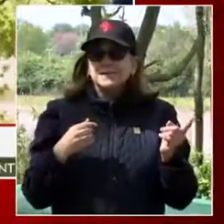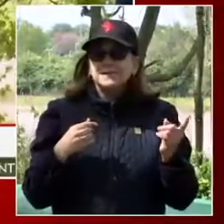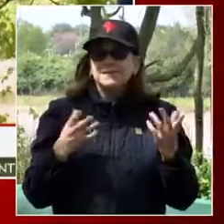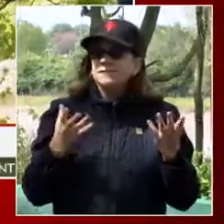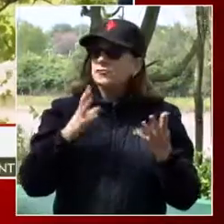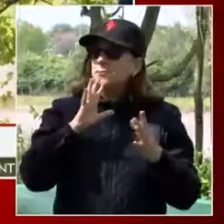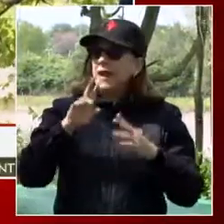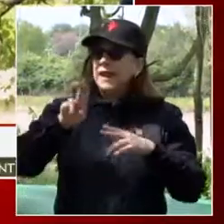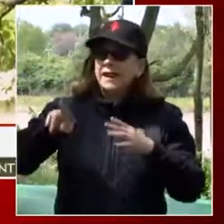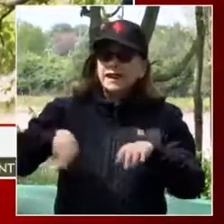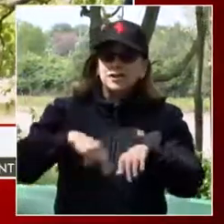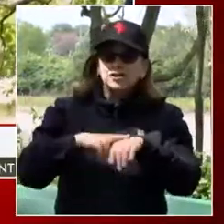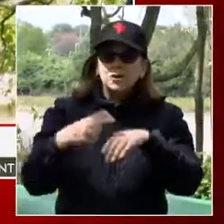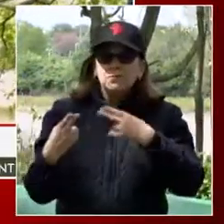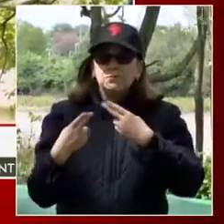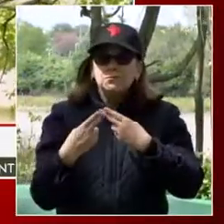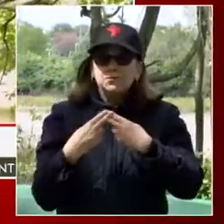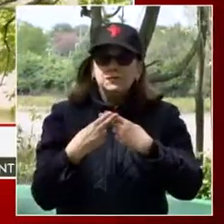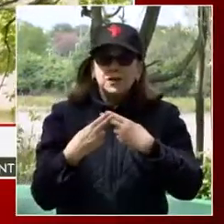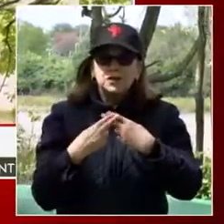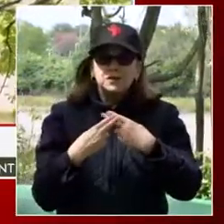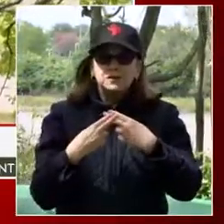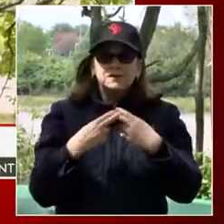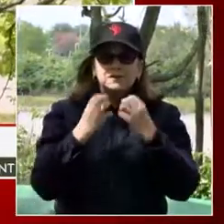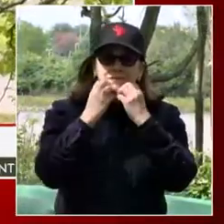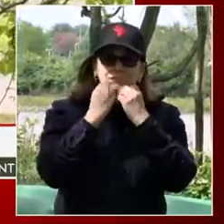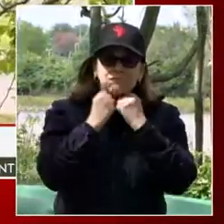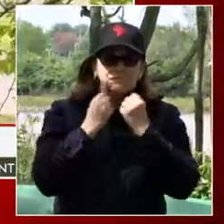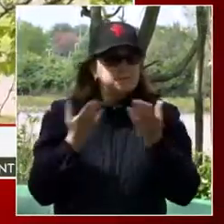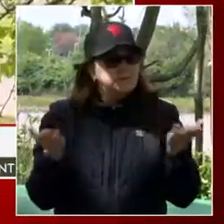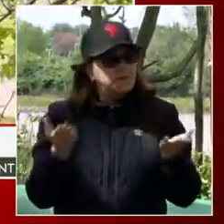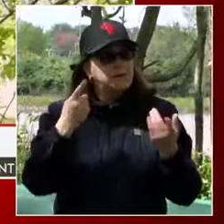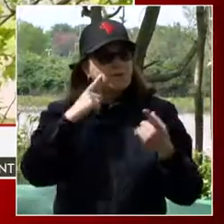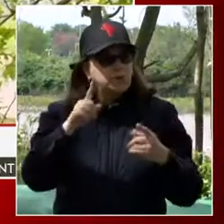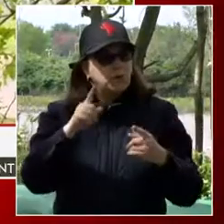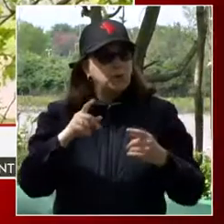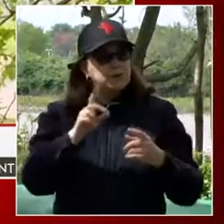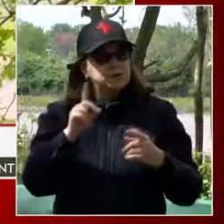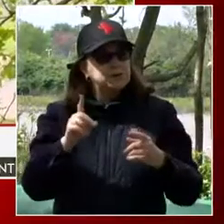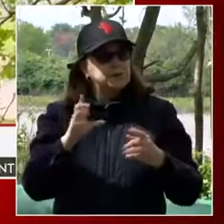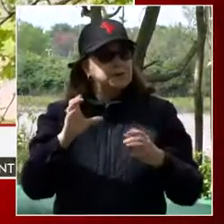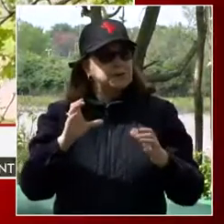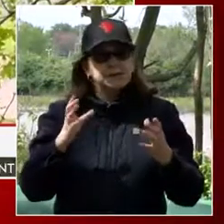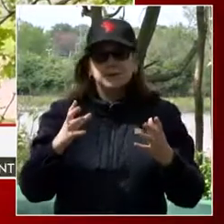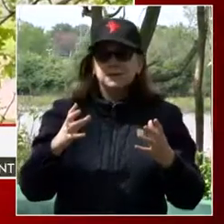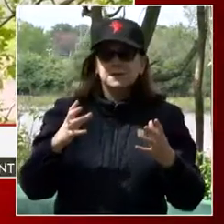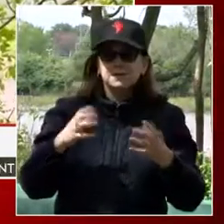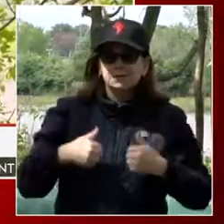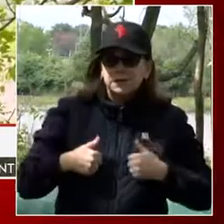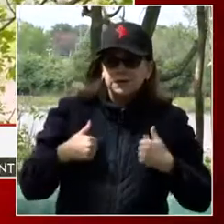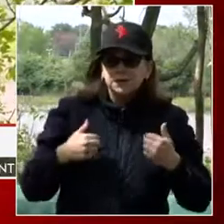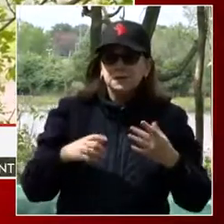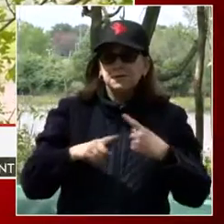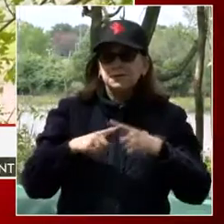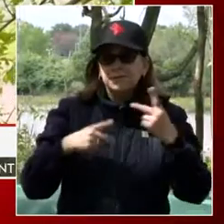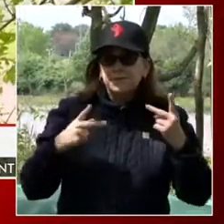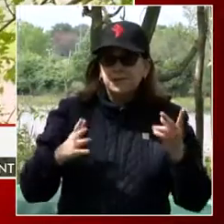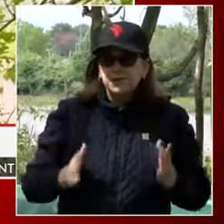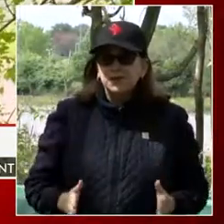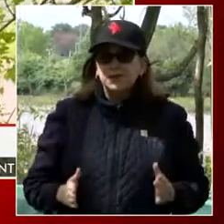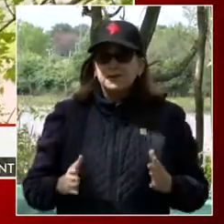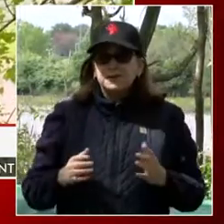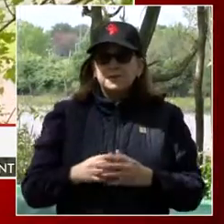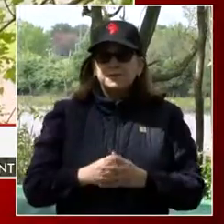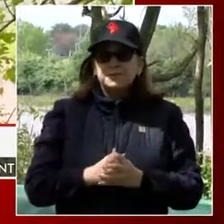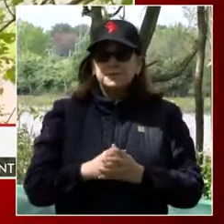and what that's meant already to the residents of the District of Columbia. In the year of the Anacostia in